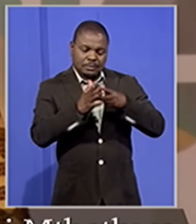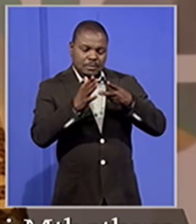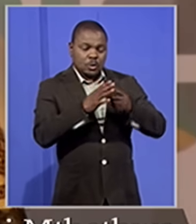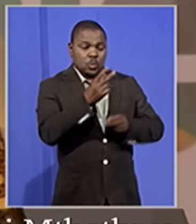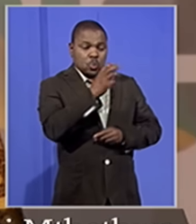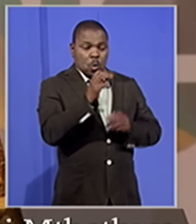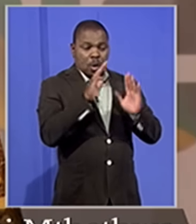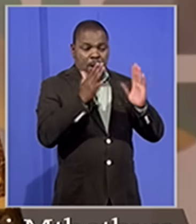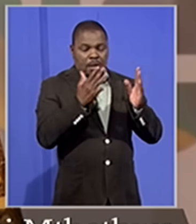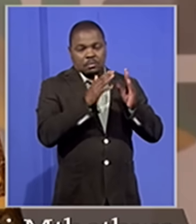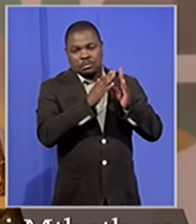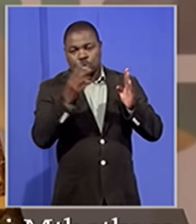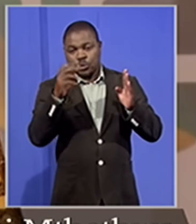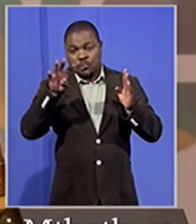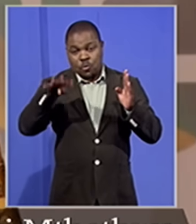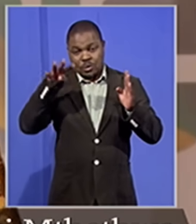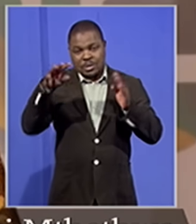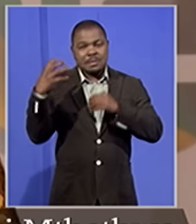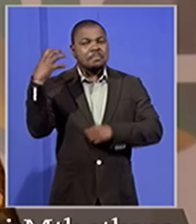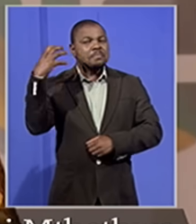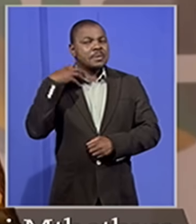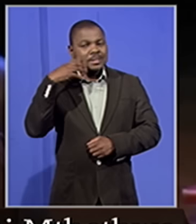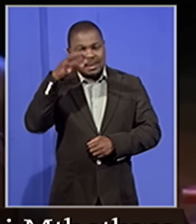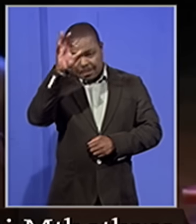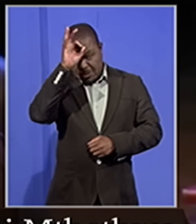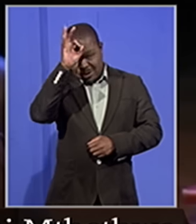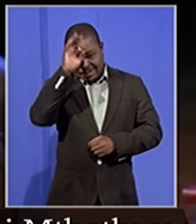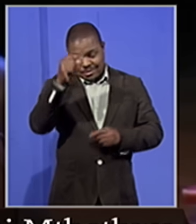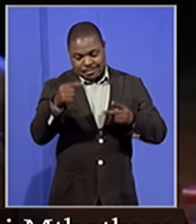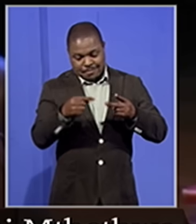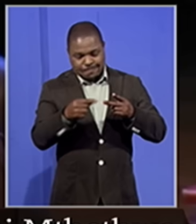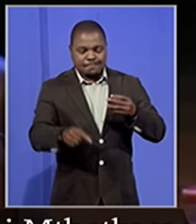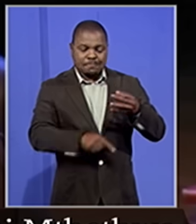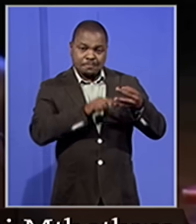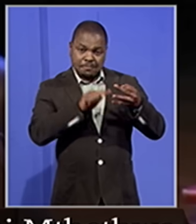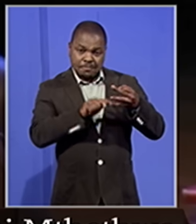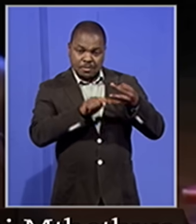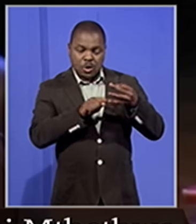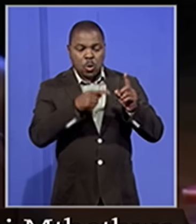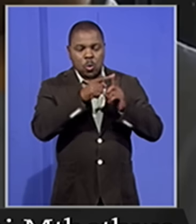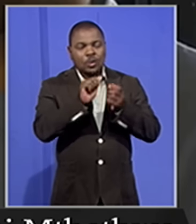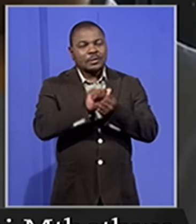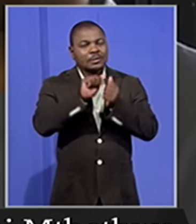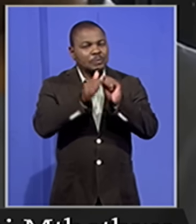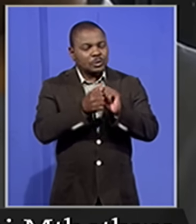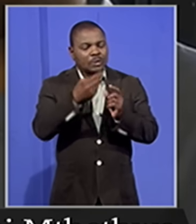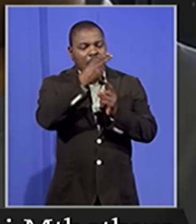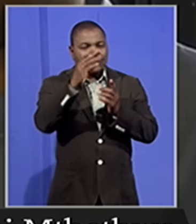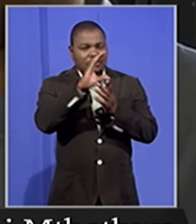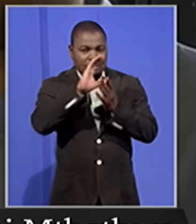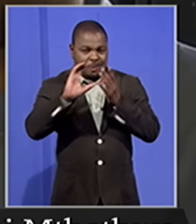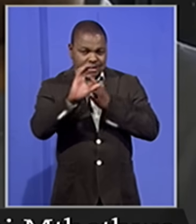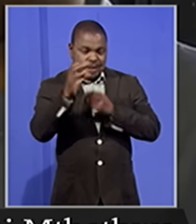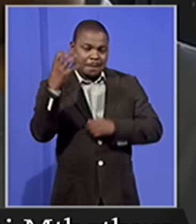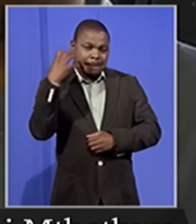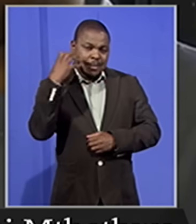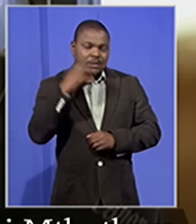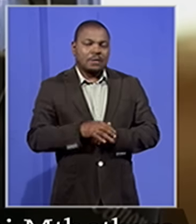2009 ho ya ho 2014 e ne e le letona la sepolesa. Ati e bile letona la dipapadi bonono le setso ho tloha ka